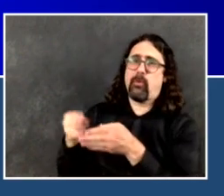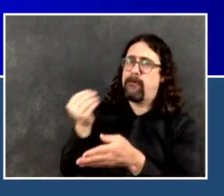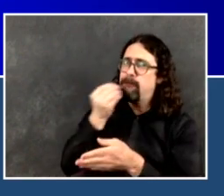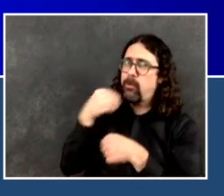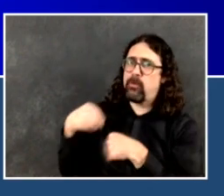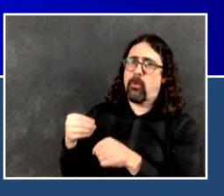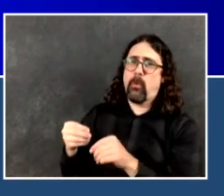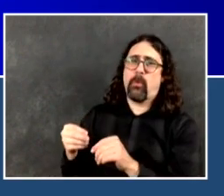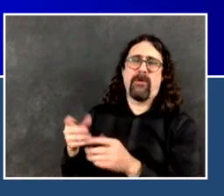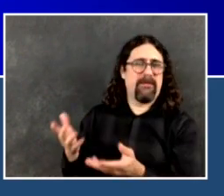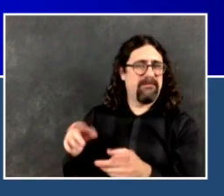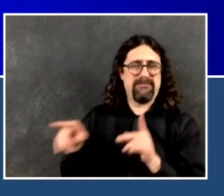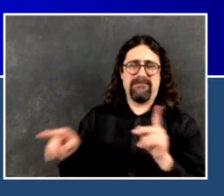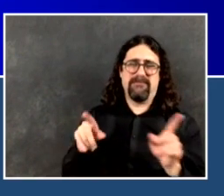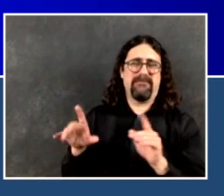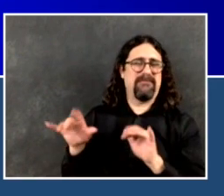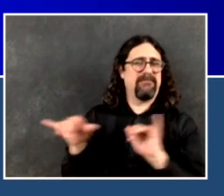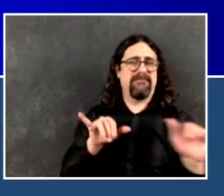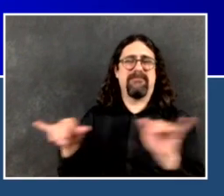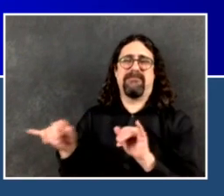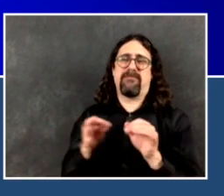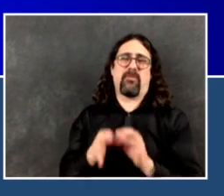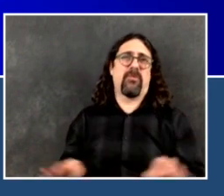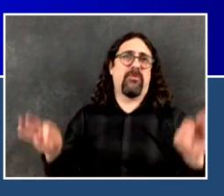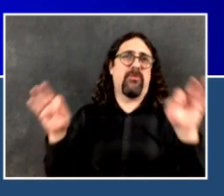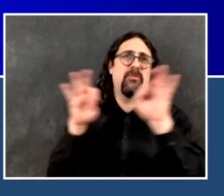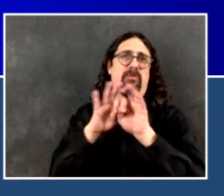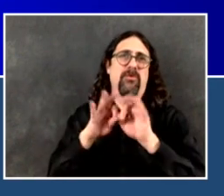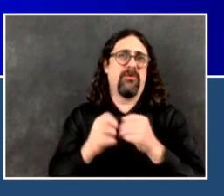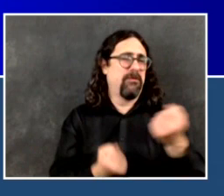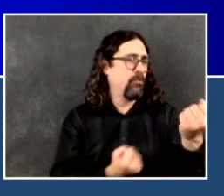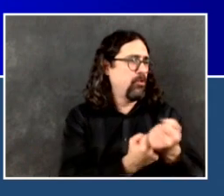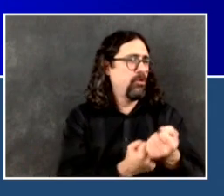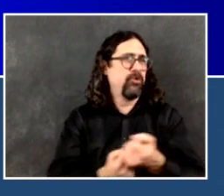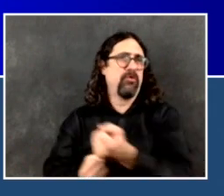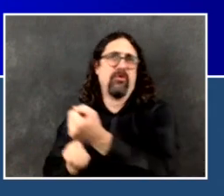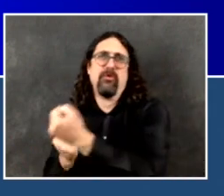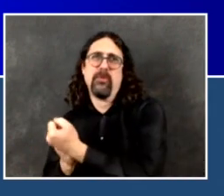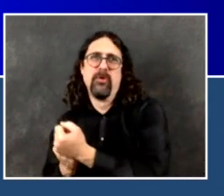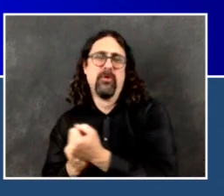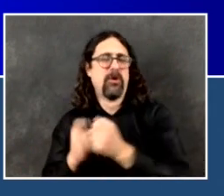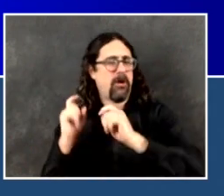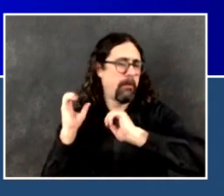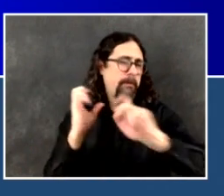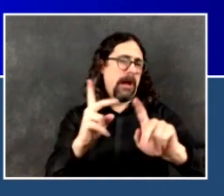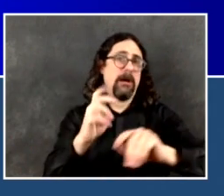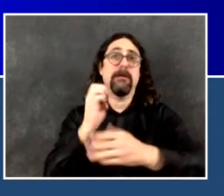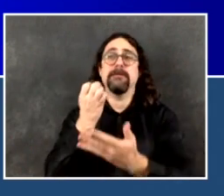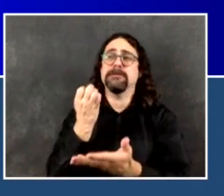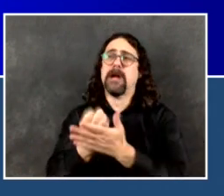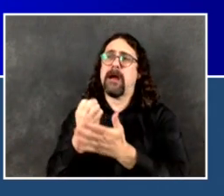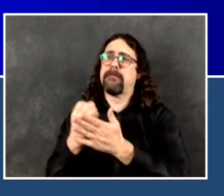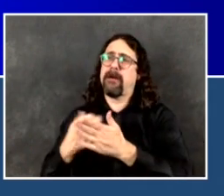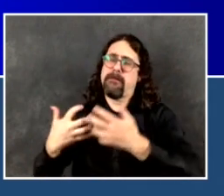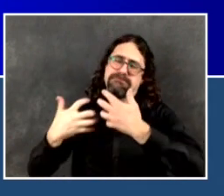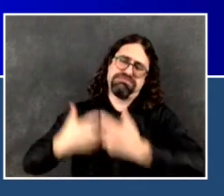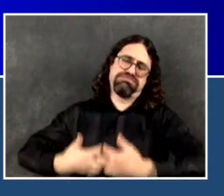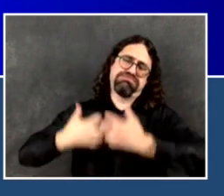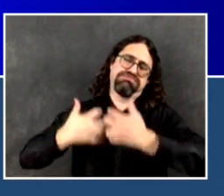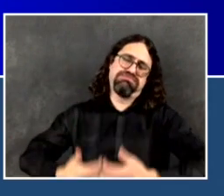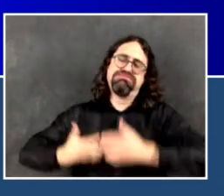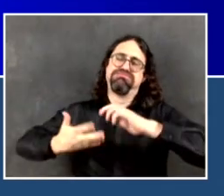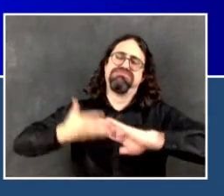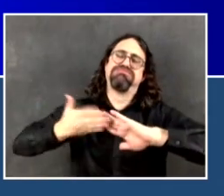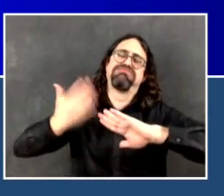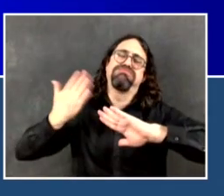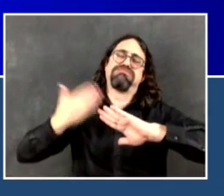So when you think about all the pieces we have to pull together, it's not just a restart.